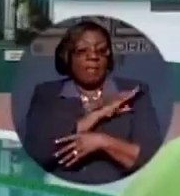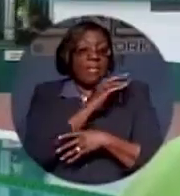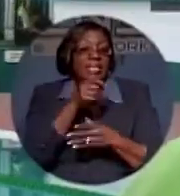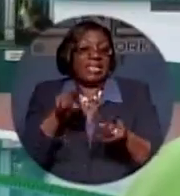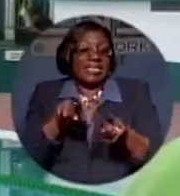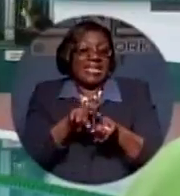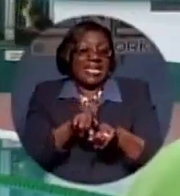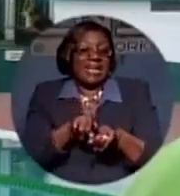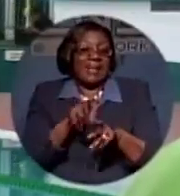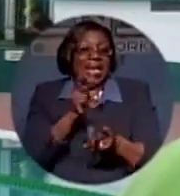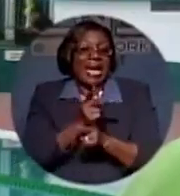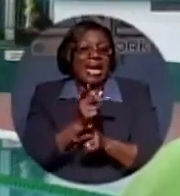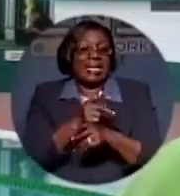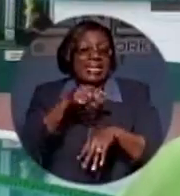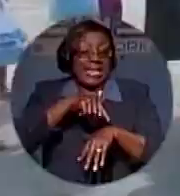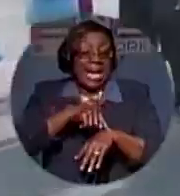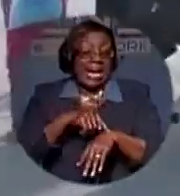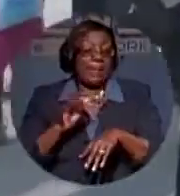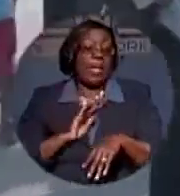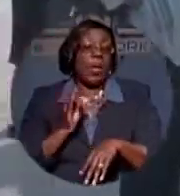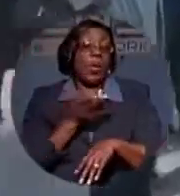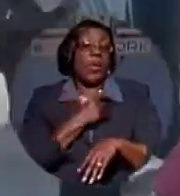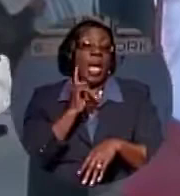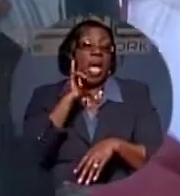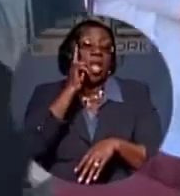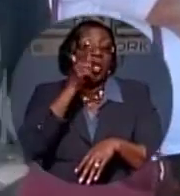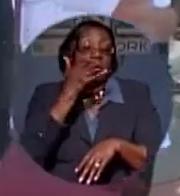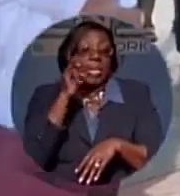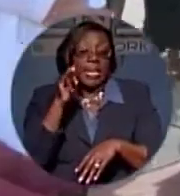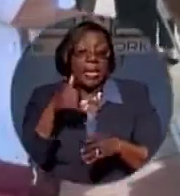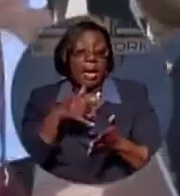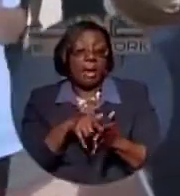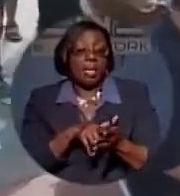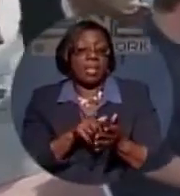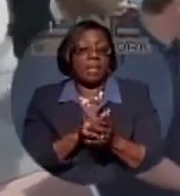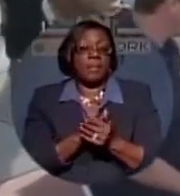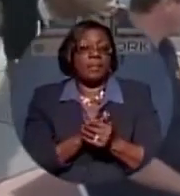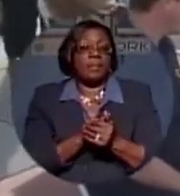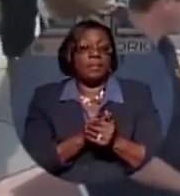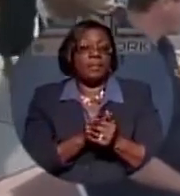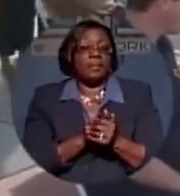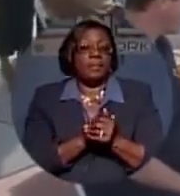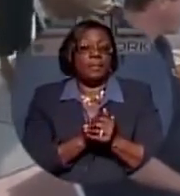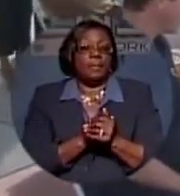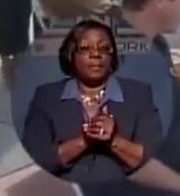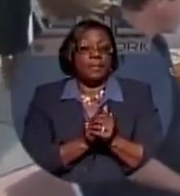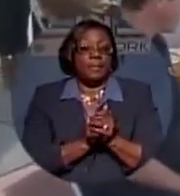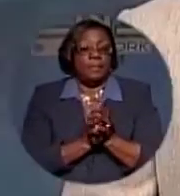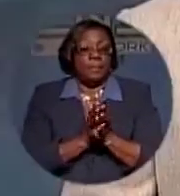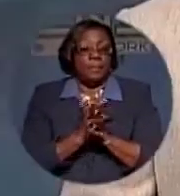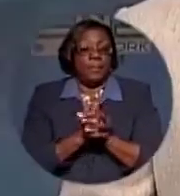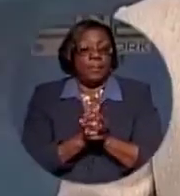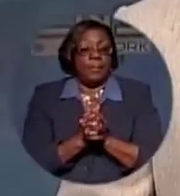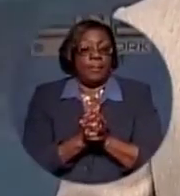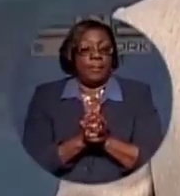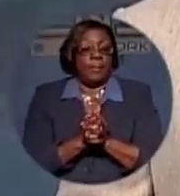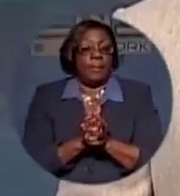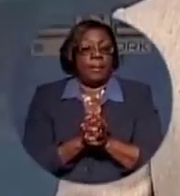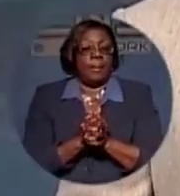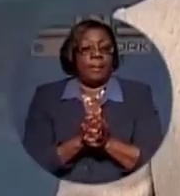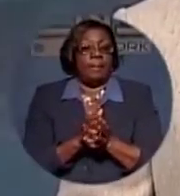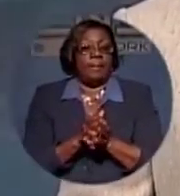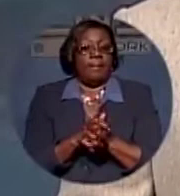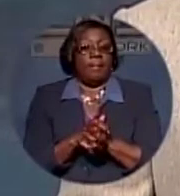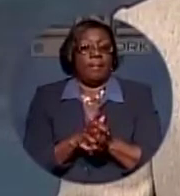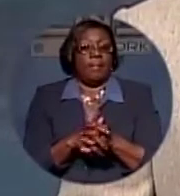at. So it's 1/100th of a second is a difference. On the Crifter Swimming Beat for ZNS Toll Sports, I'm Charles Fisher. All right, thanks a